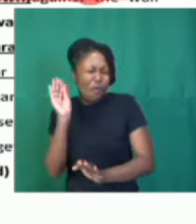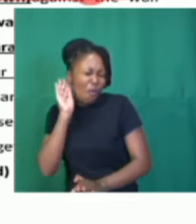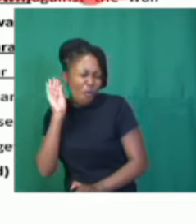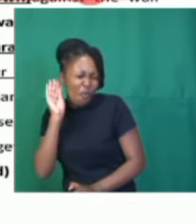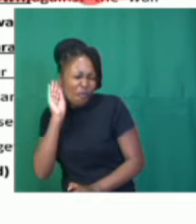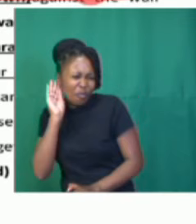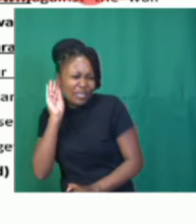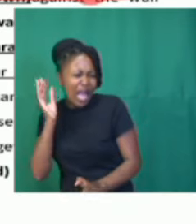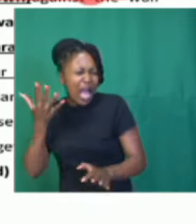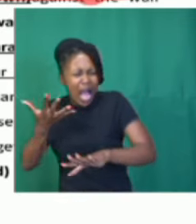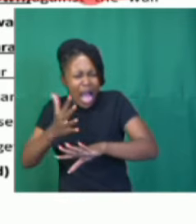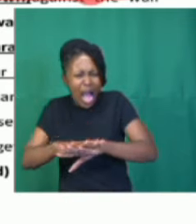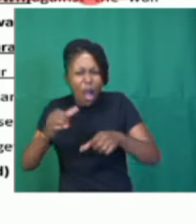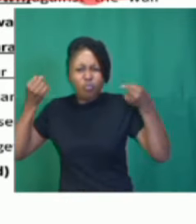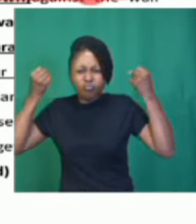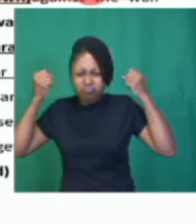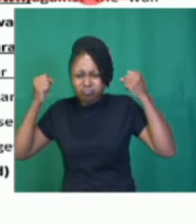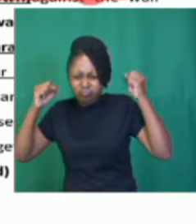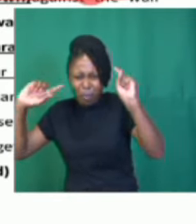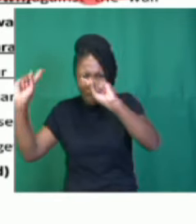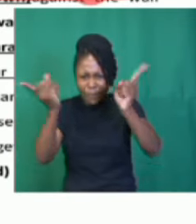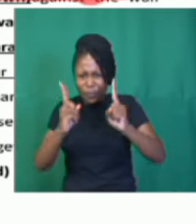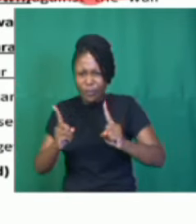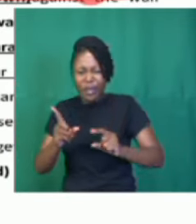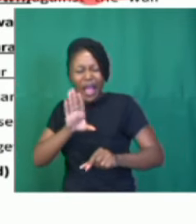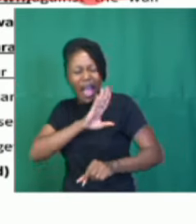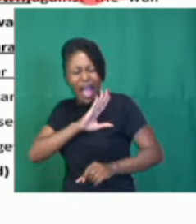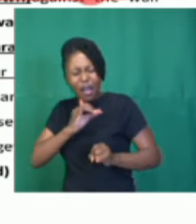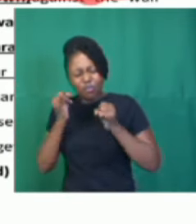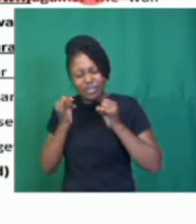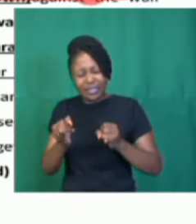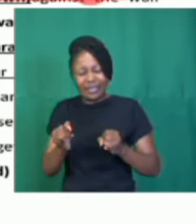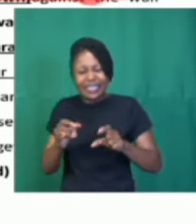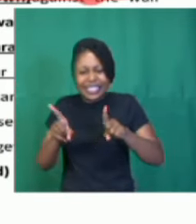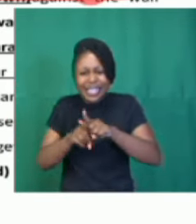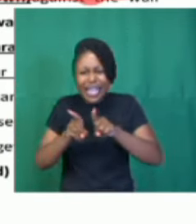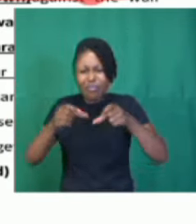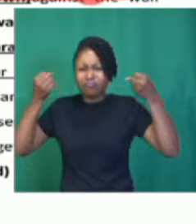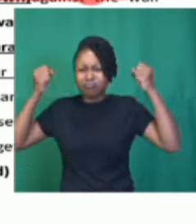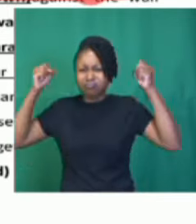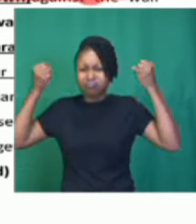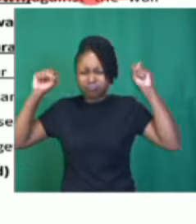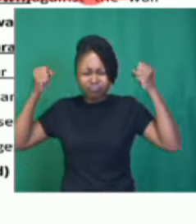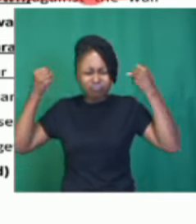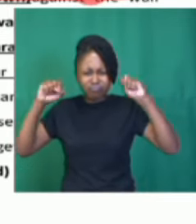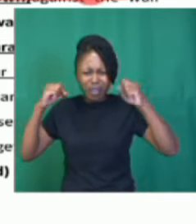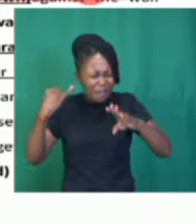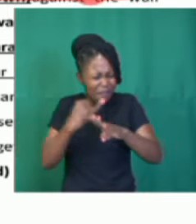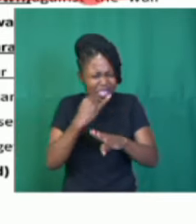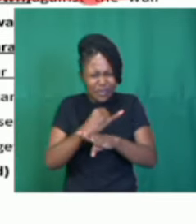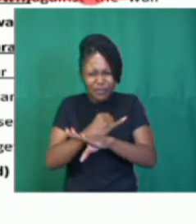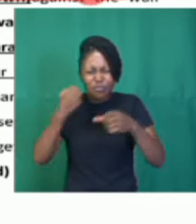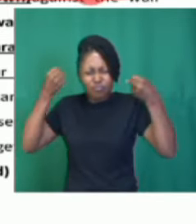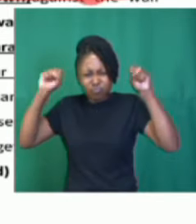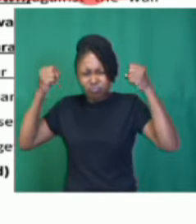this lightning cracked. It shows that this lightning was loud and it was out of the blue. We also